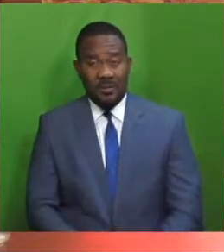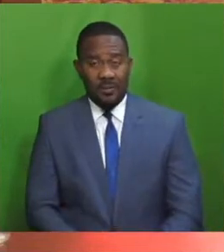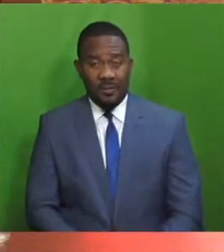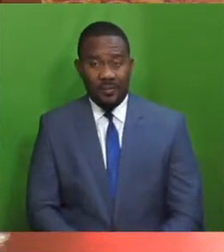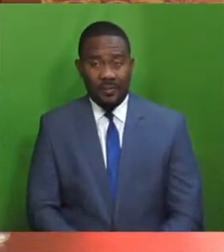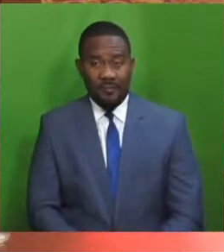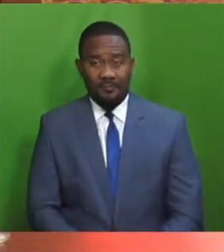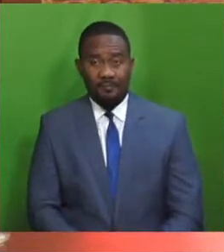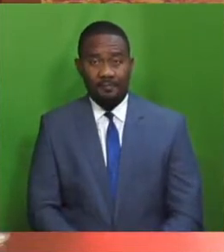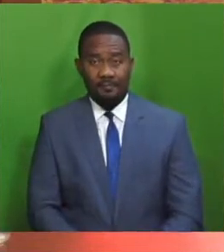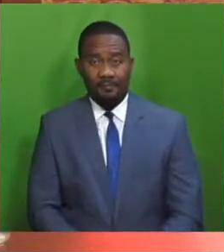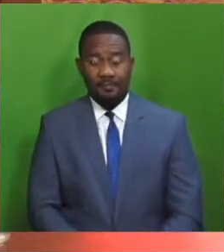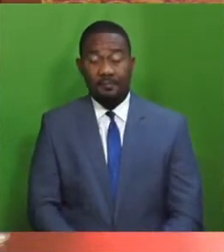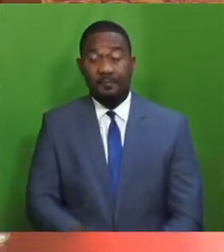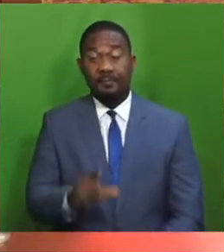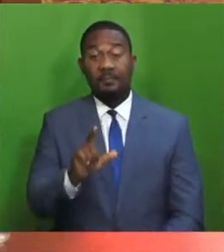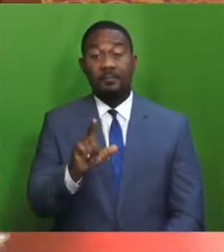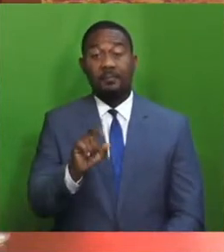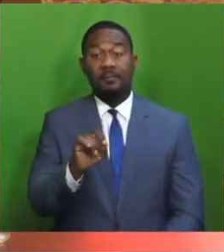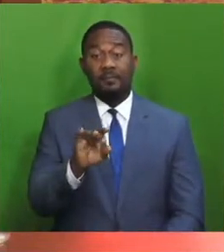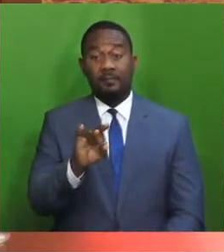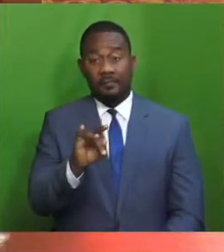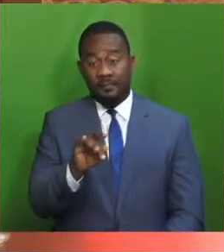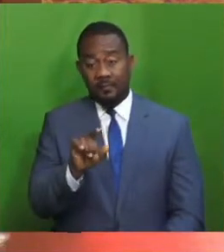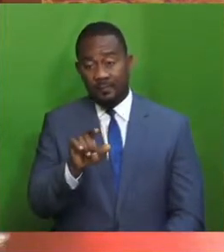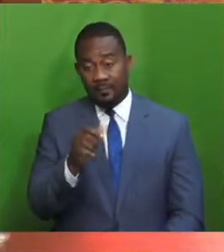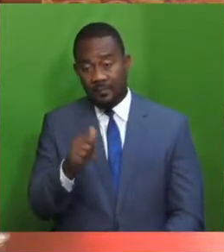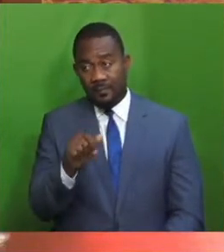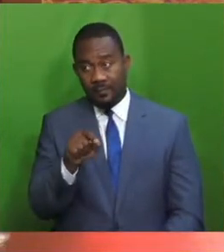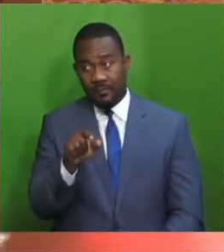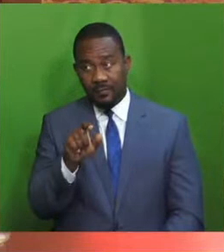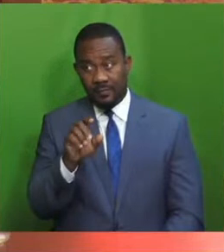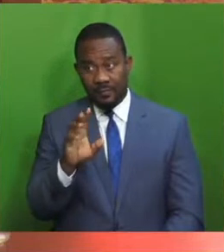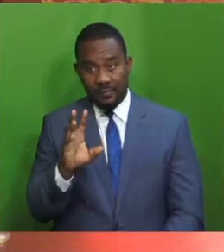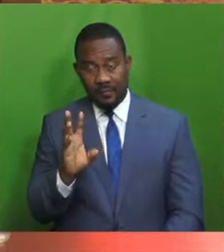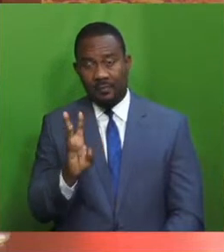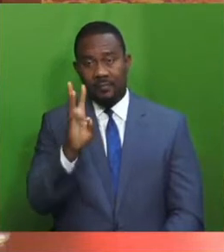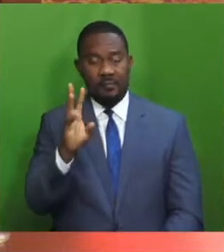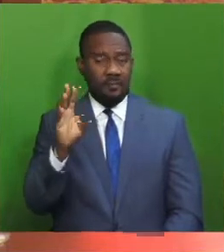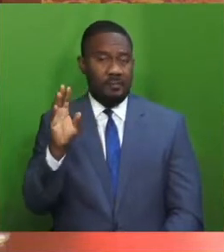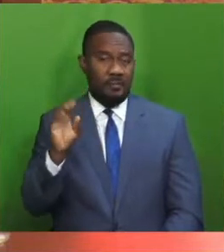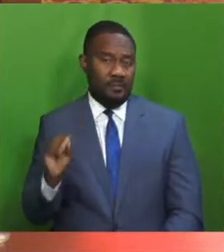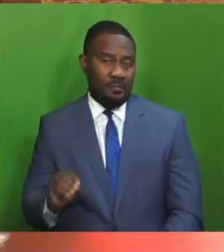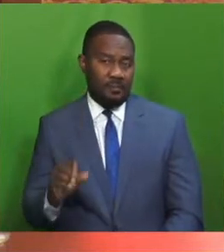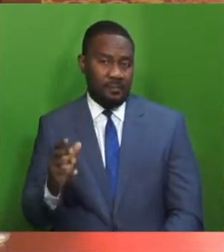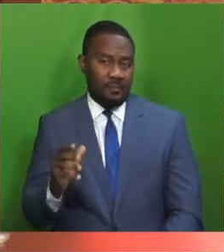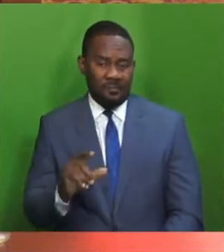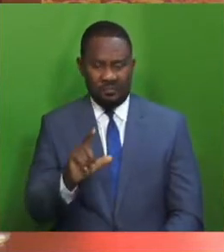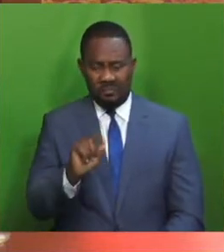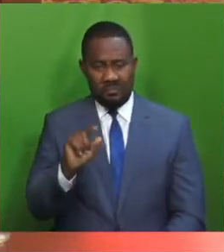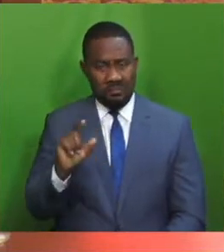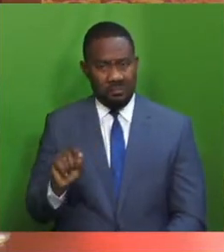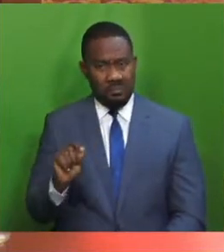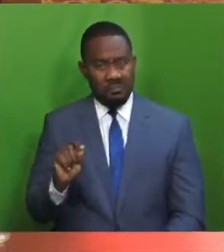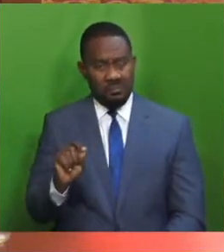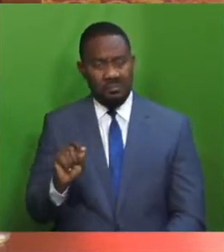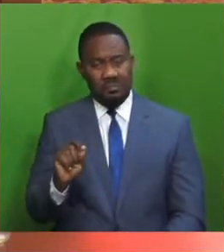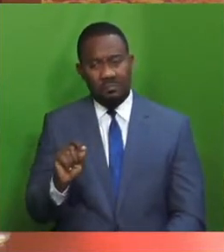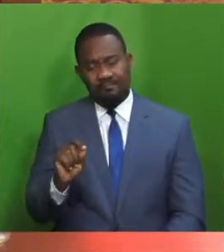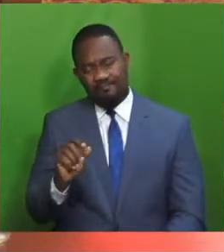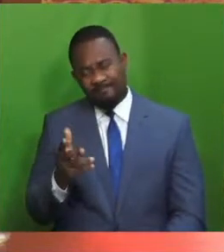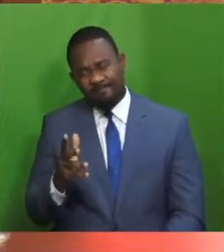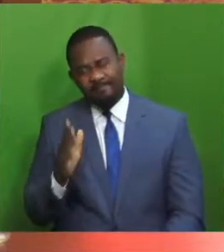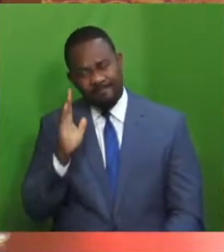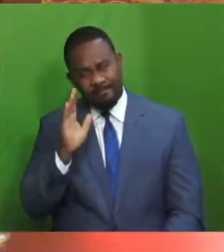The Speaker, 2018, 10.6%, 2019, 6.4%, and 2020, the projection was that it